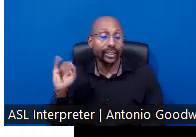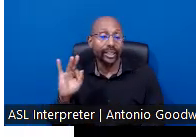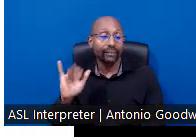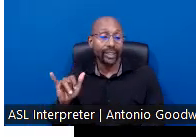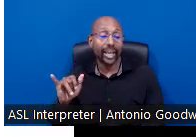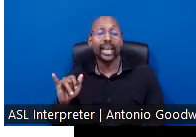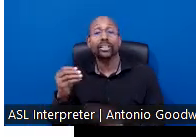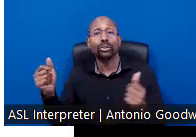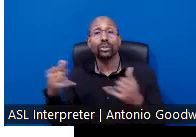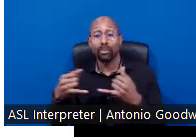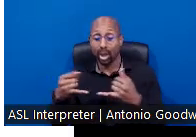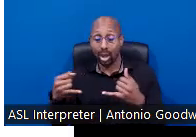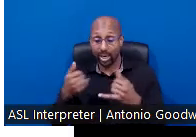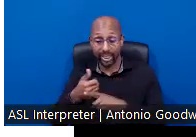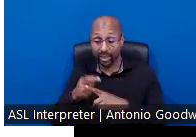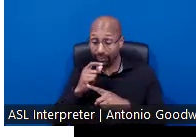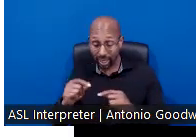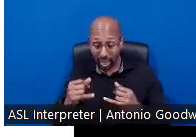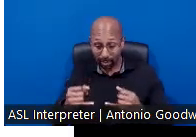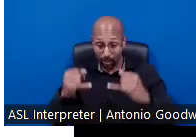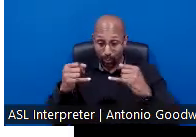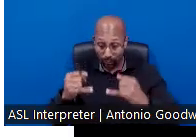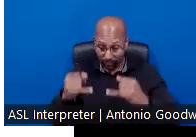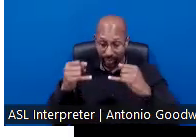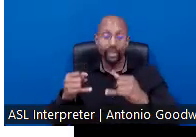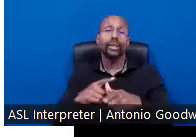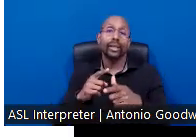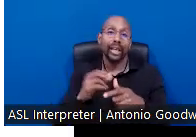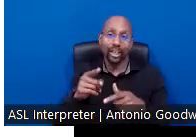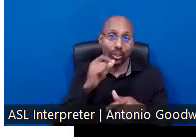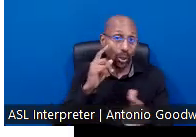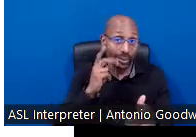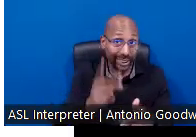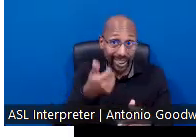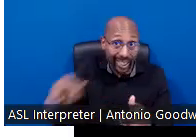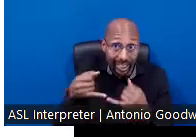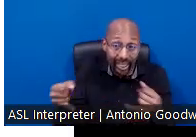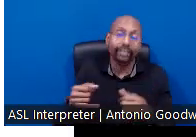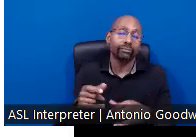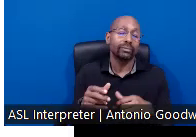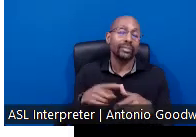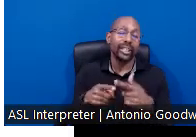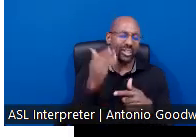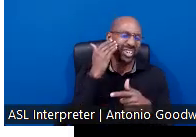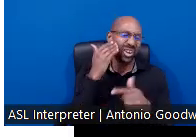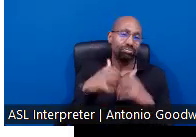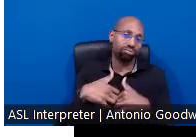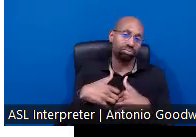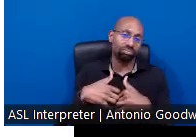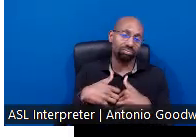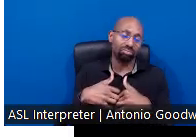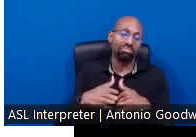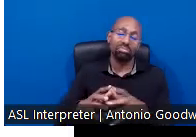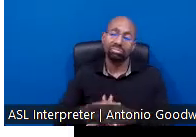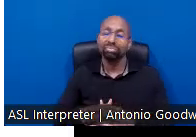solution bar does not move up and you're not seeing any lines, then you know that either that is a faulty COVID test, at-home COVID test kit, or maybe